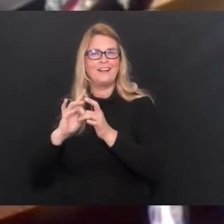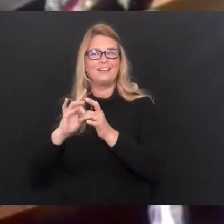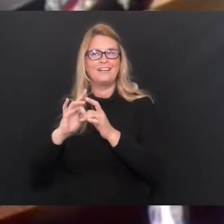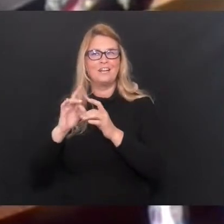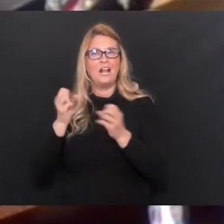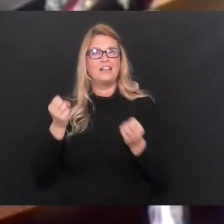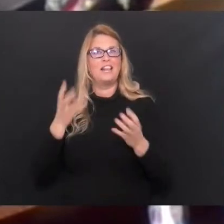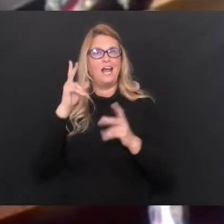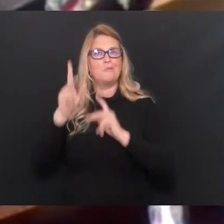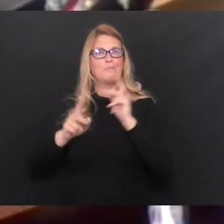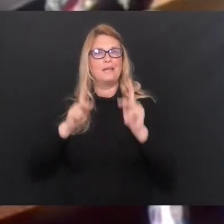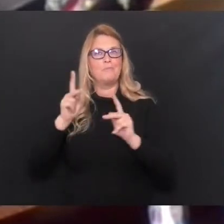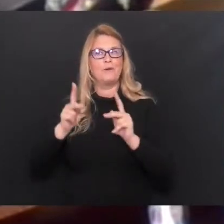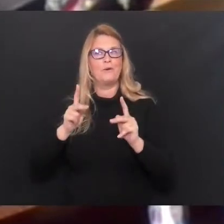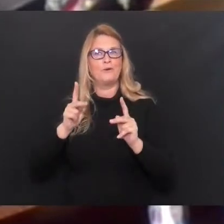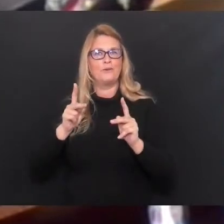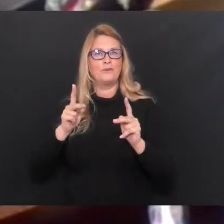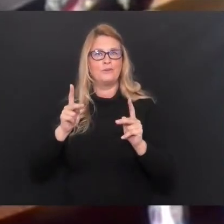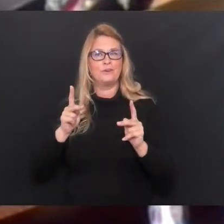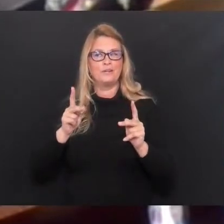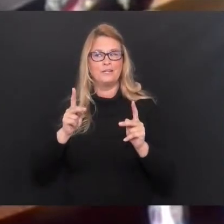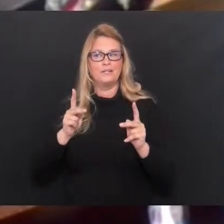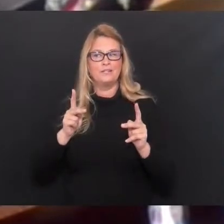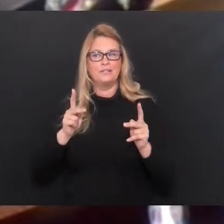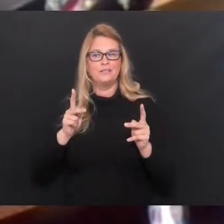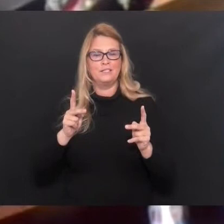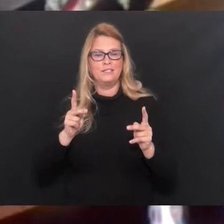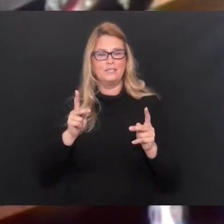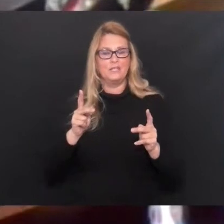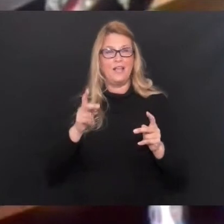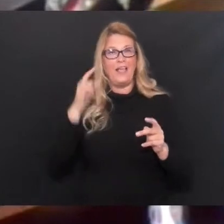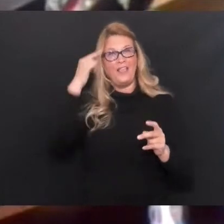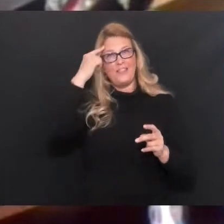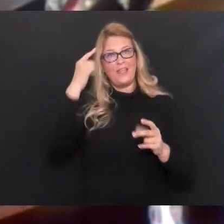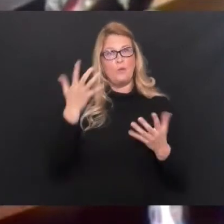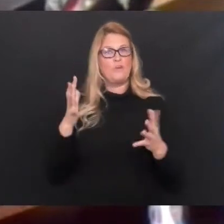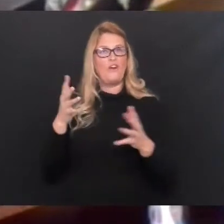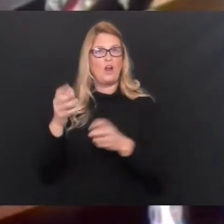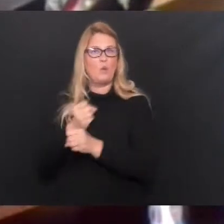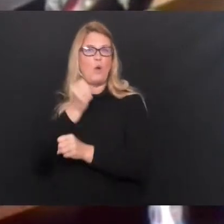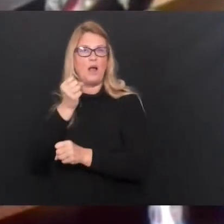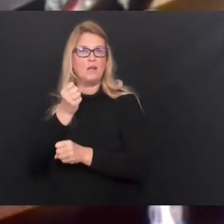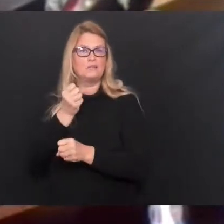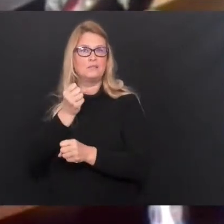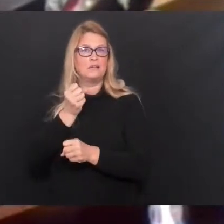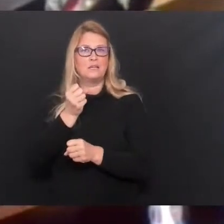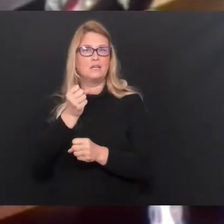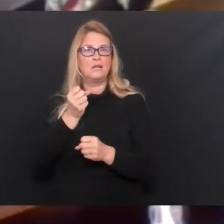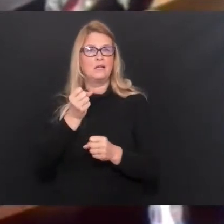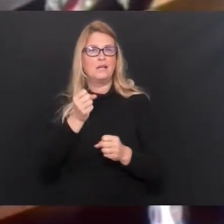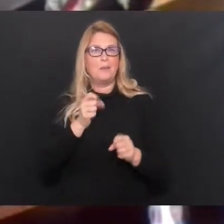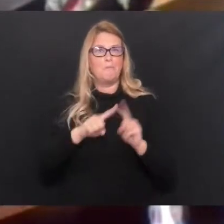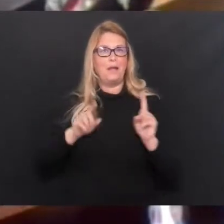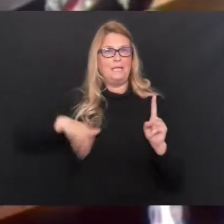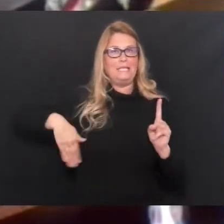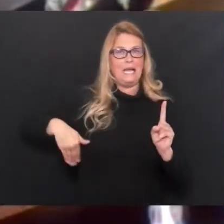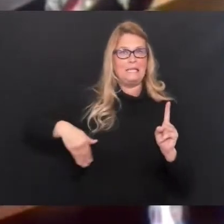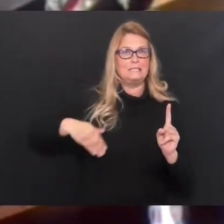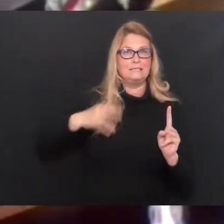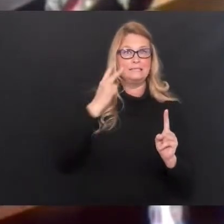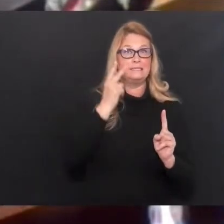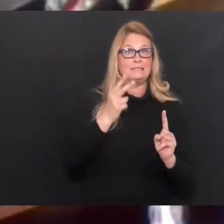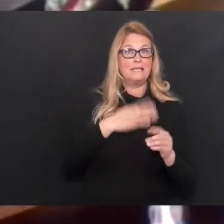lot of people are sitting on the 3-yard line and thinking they scored a touchdown and won the game. But have you done any kind of